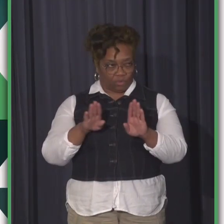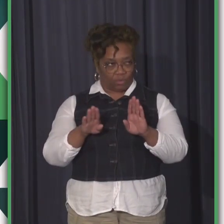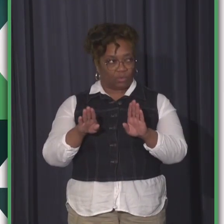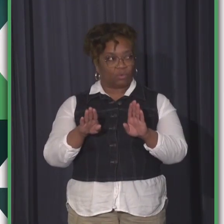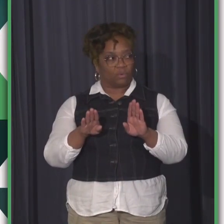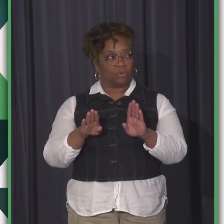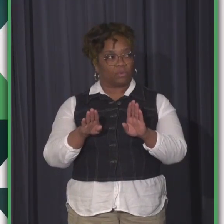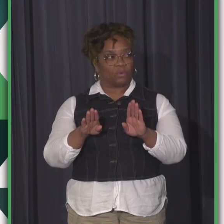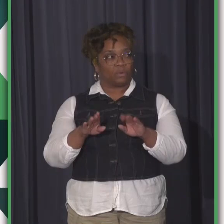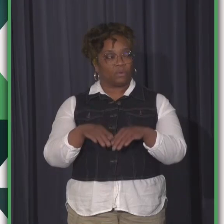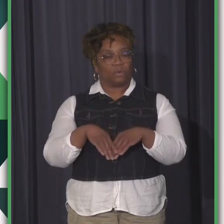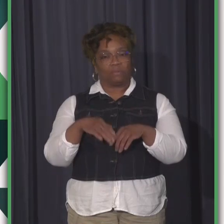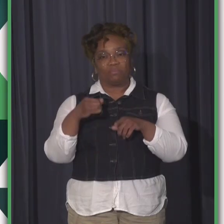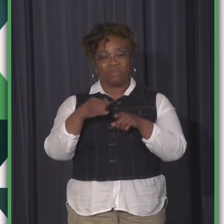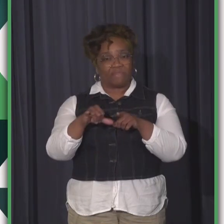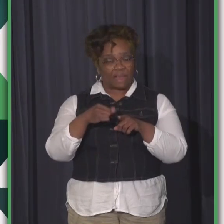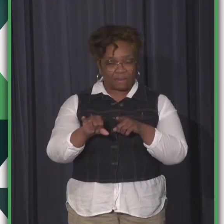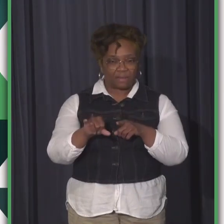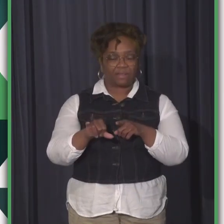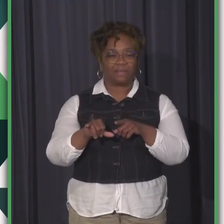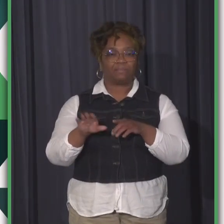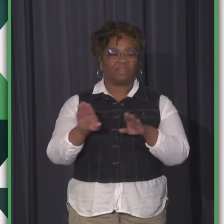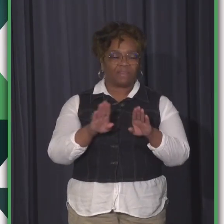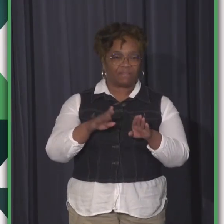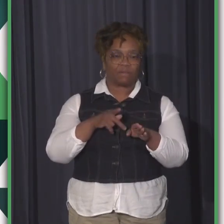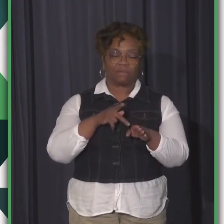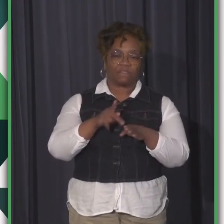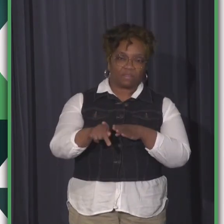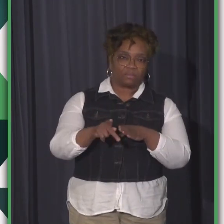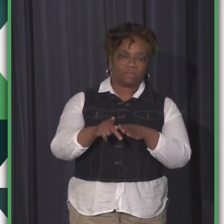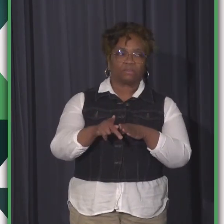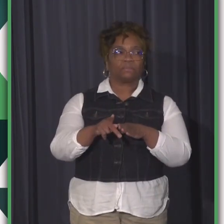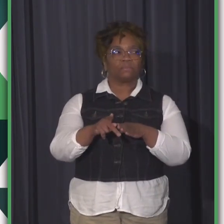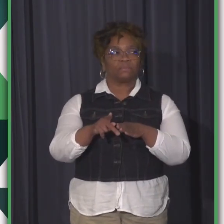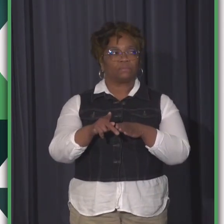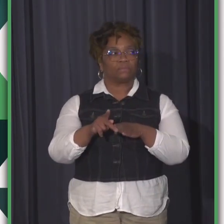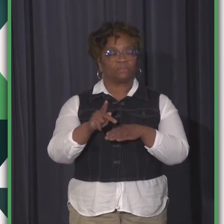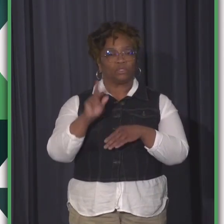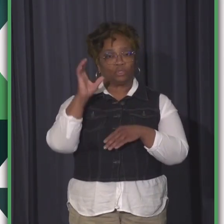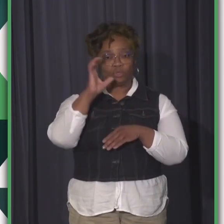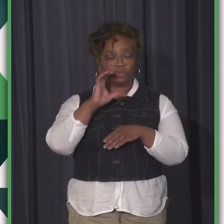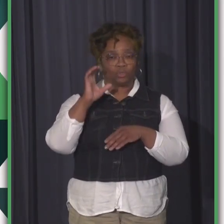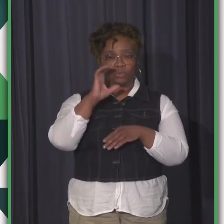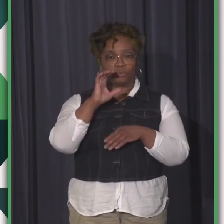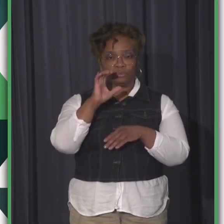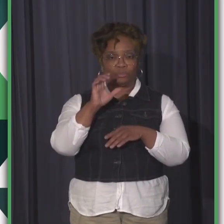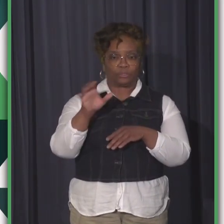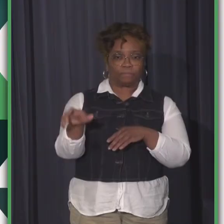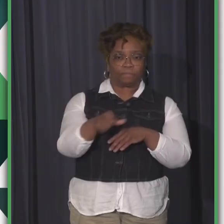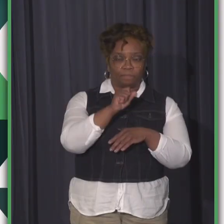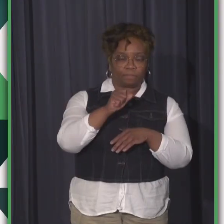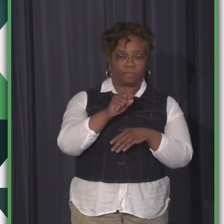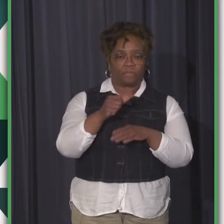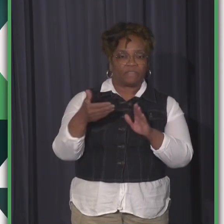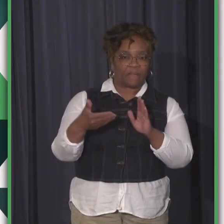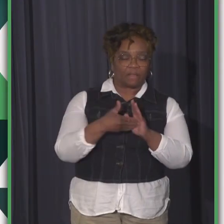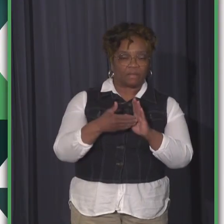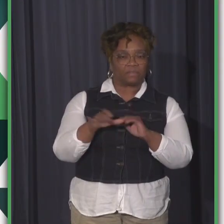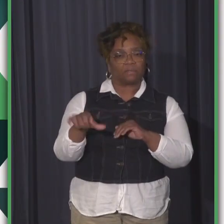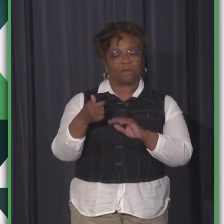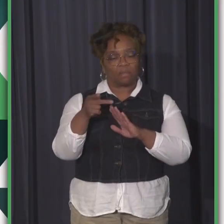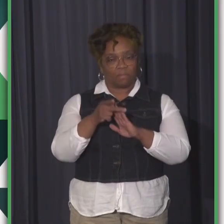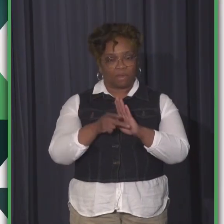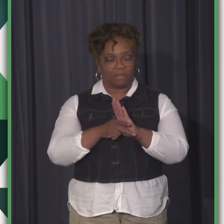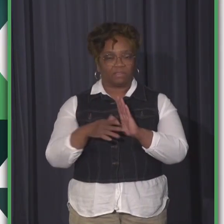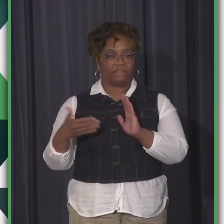considered profanity, demeanor, or professionalism, search and seizure violations, and any other policy violation that we